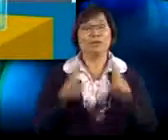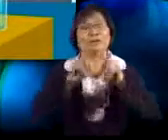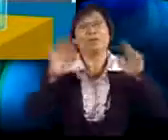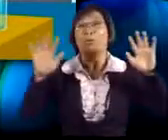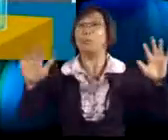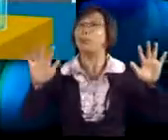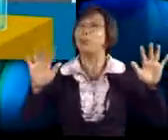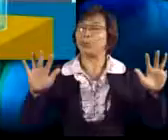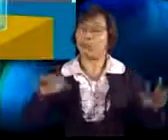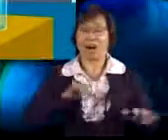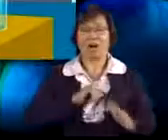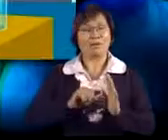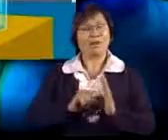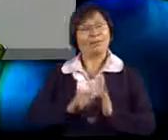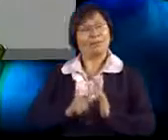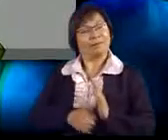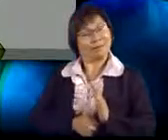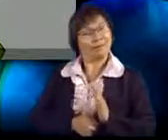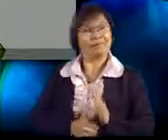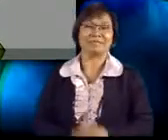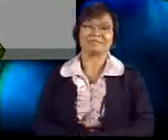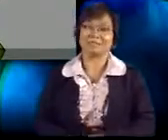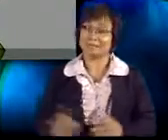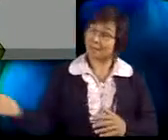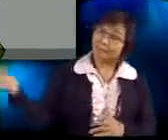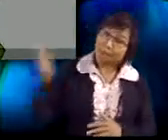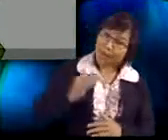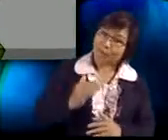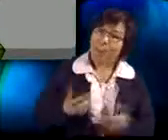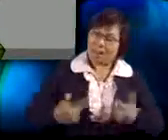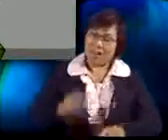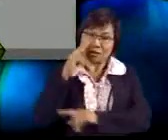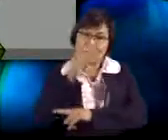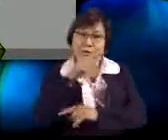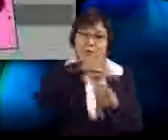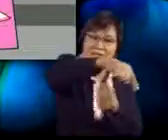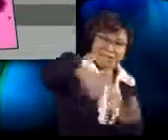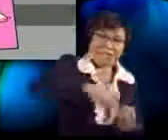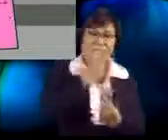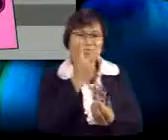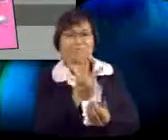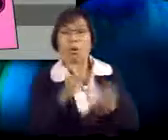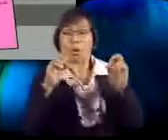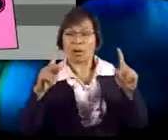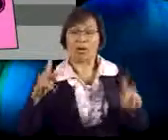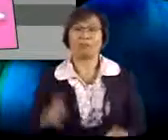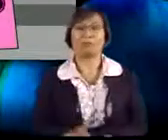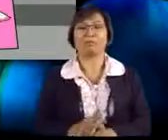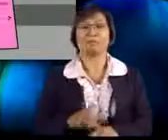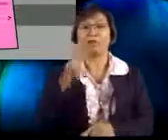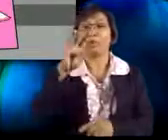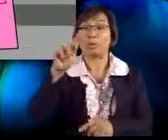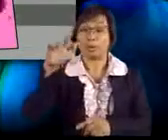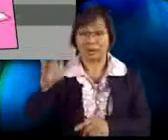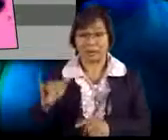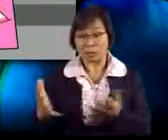amazing. I'm impressed. Come, let's look around. Okay, Witty, you want to